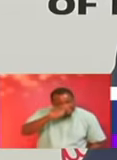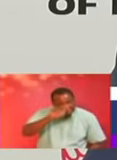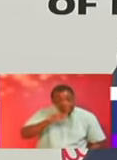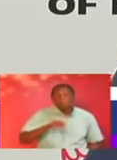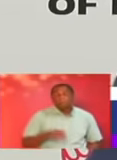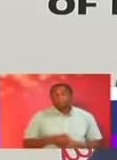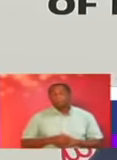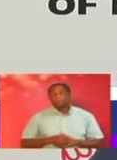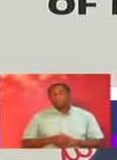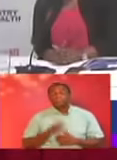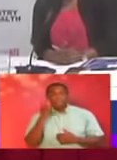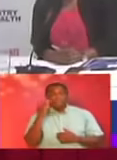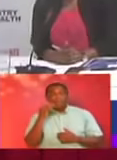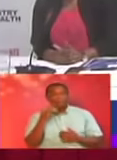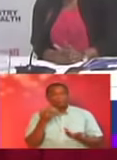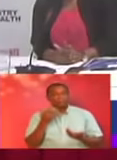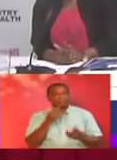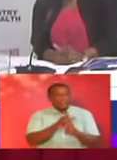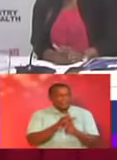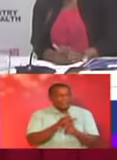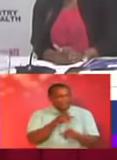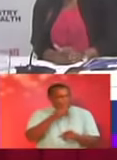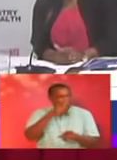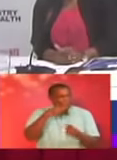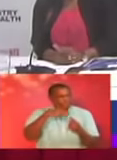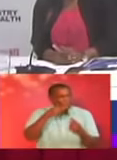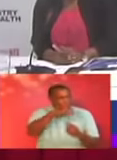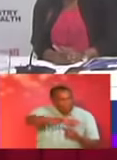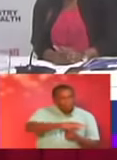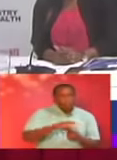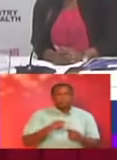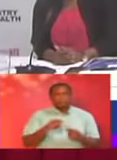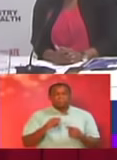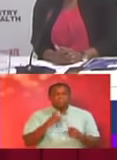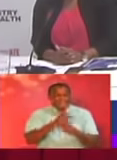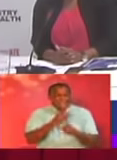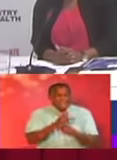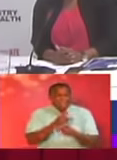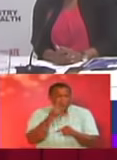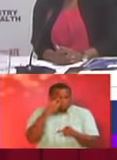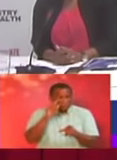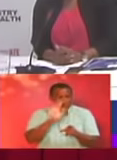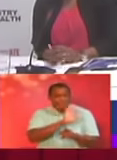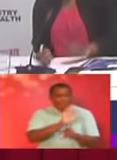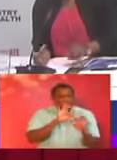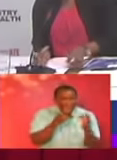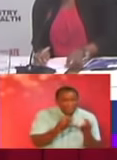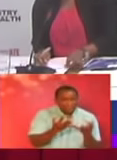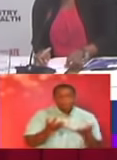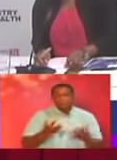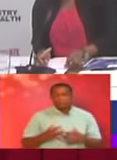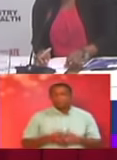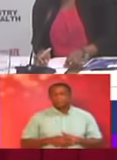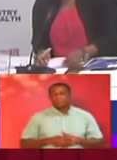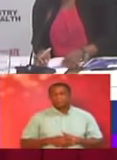patients. Thank you, Minister. And we go to AZP News now for another follow-up question.